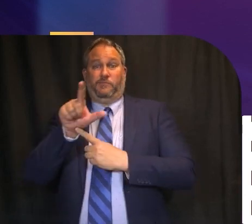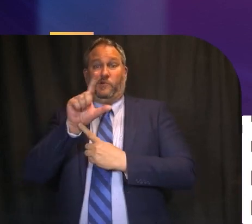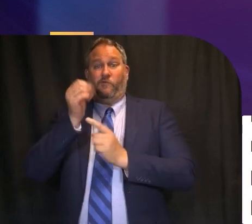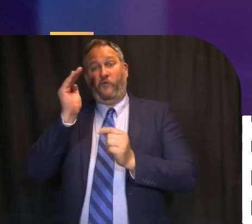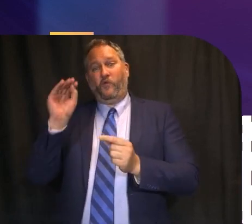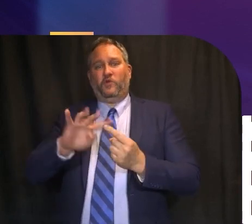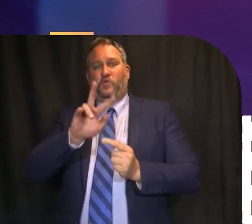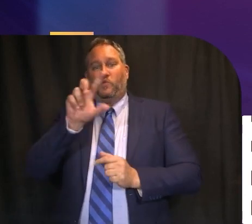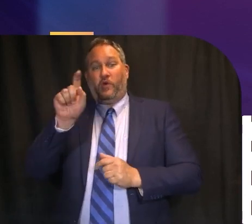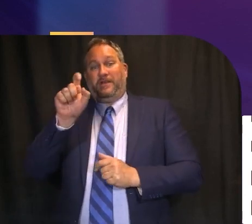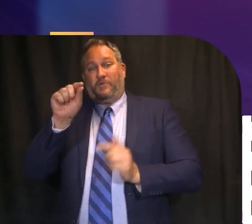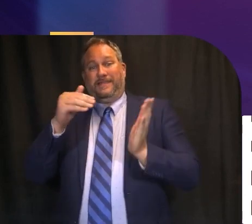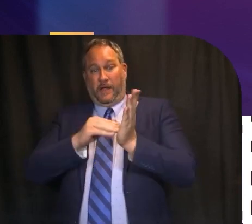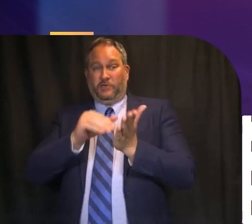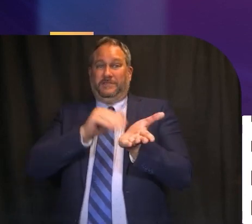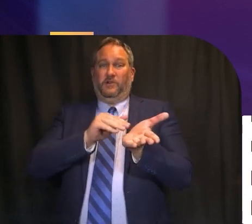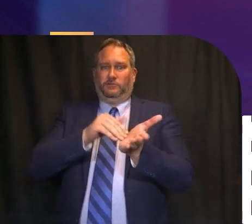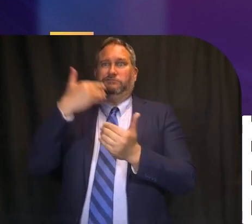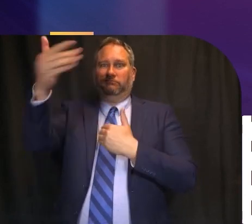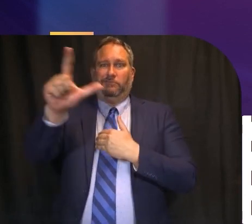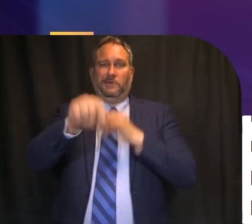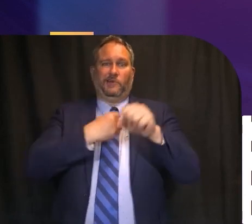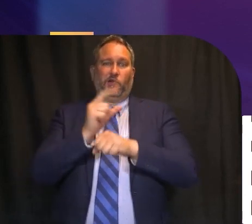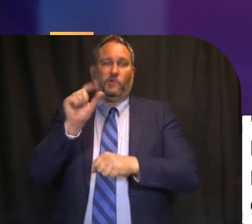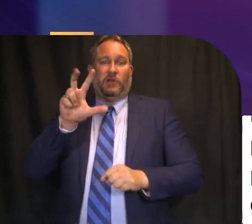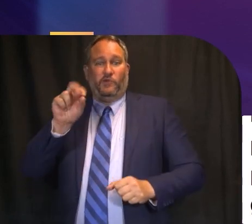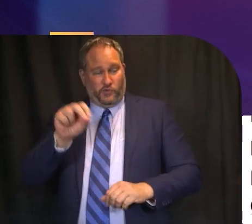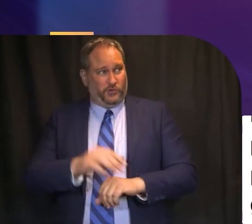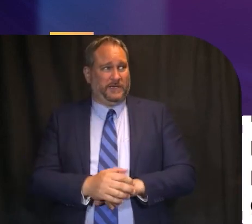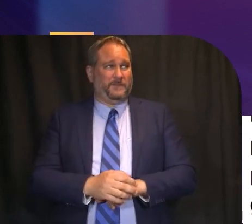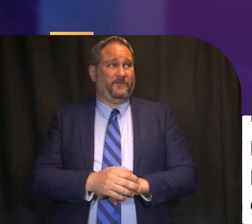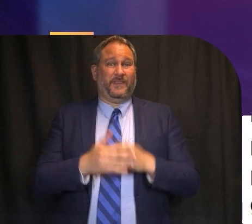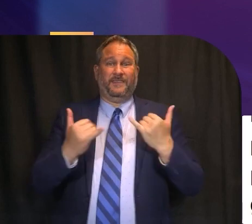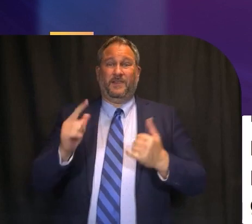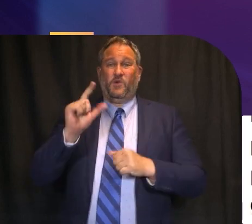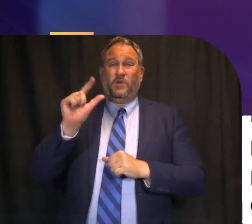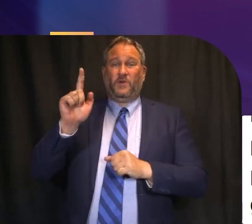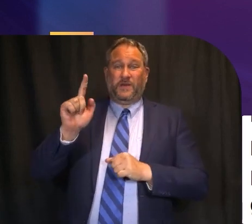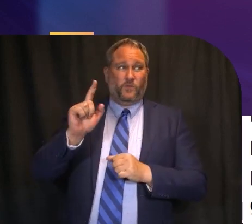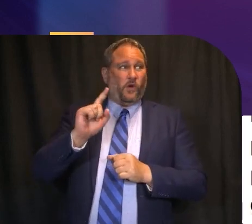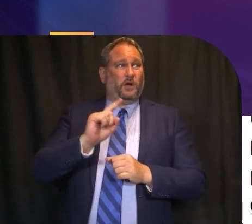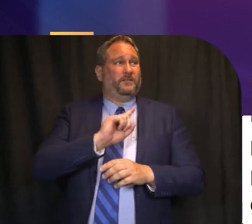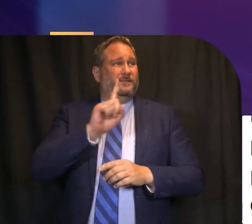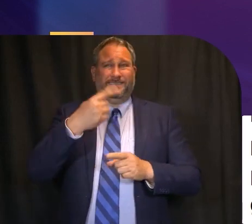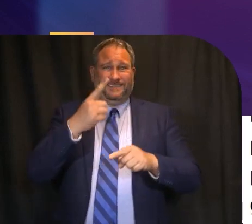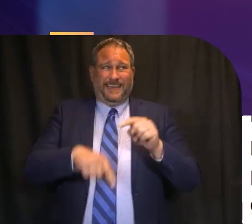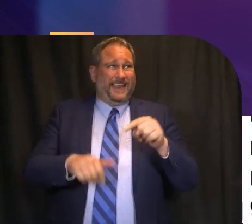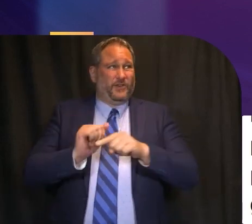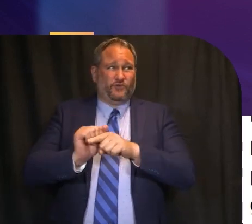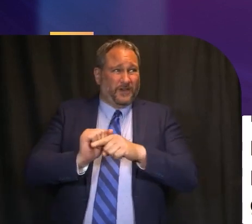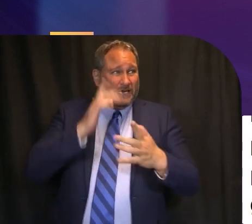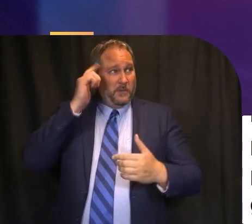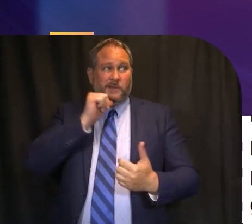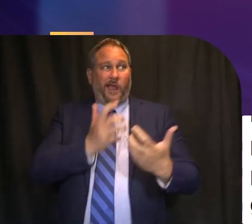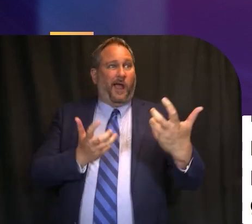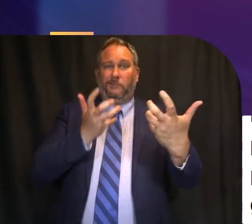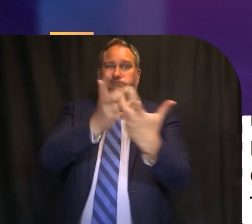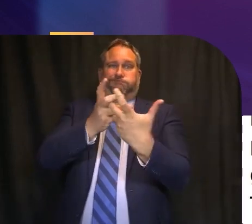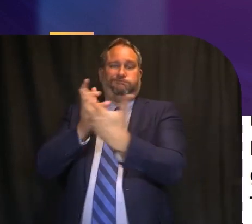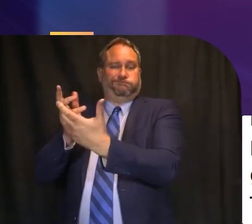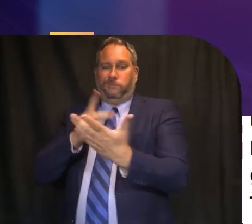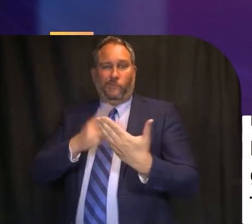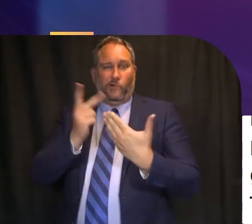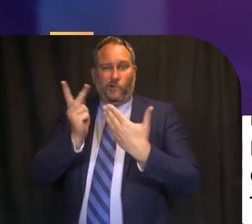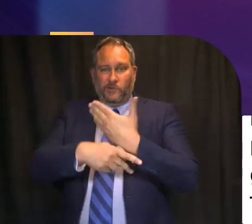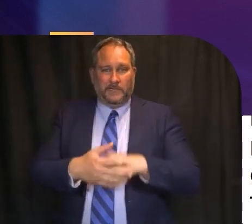unable to start residency training because they were not matched for the program. The projected physician shortage will be detrimental to the health and well-being to the